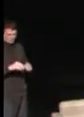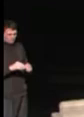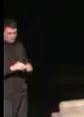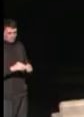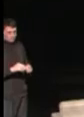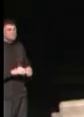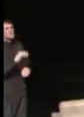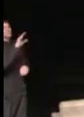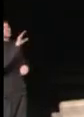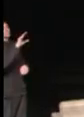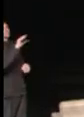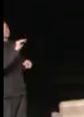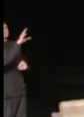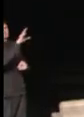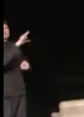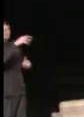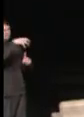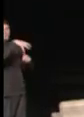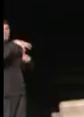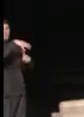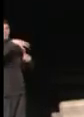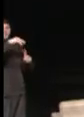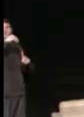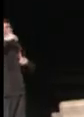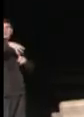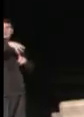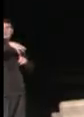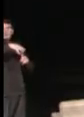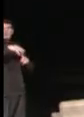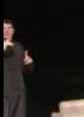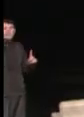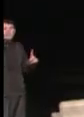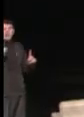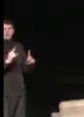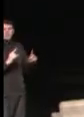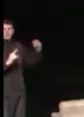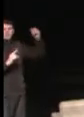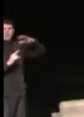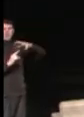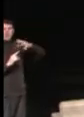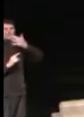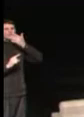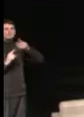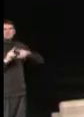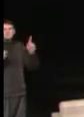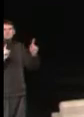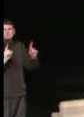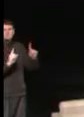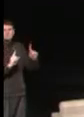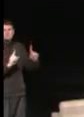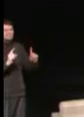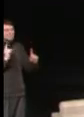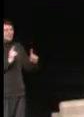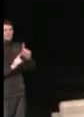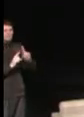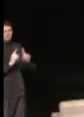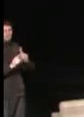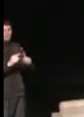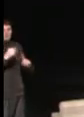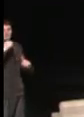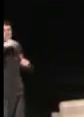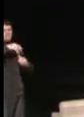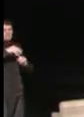light ribbon or aura around the visitor. As another visitor enters the space, they get a different color projected around them. And as visitors come into